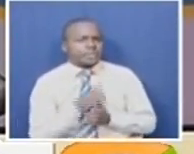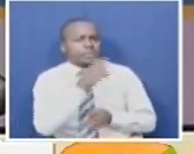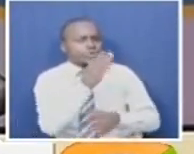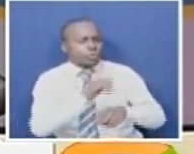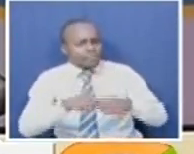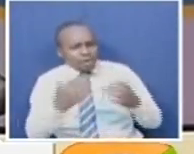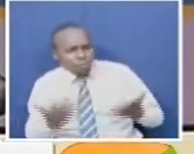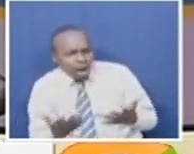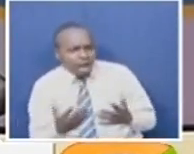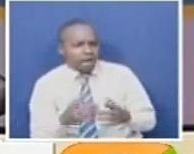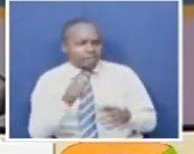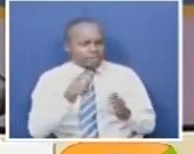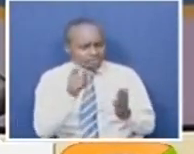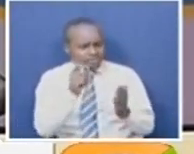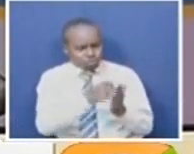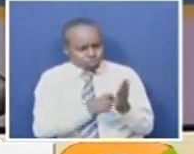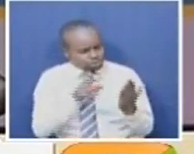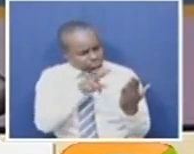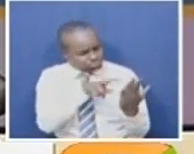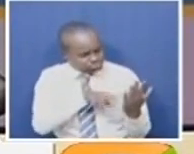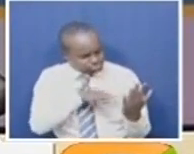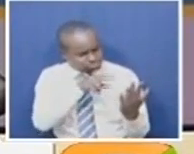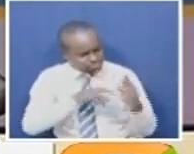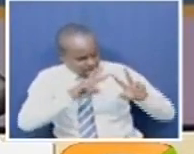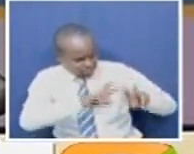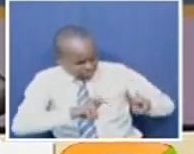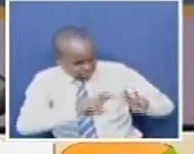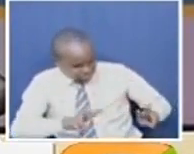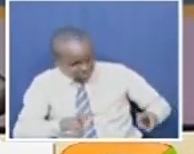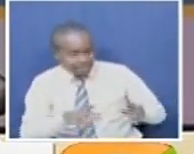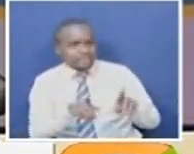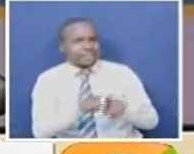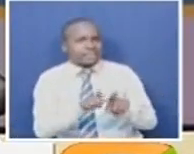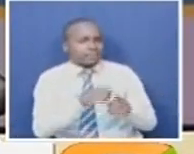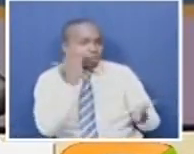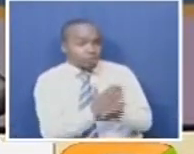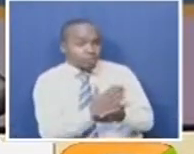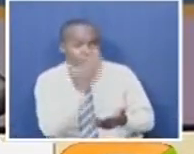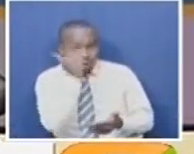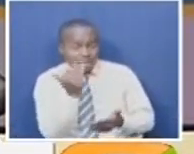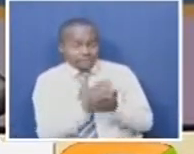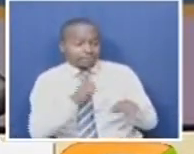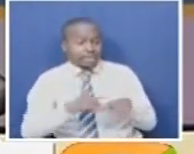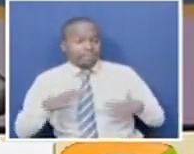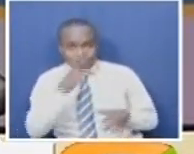injured? I have to look at the notes and examine them as well, and you know, to verify, because sometimes people lie.